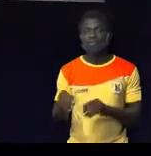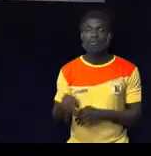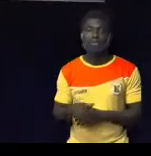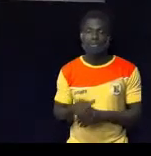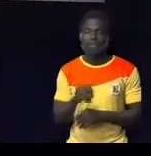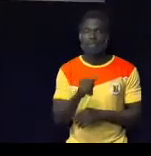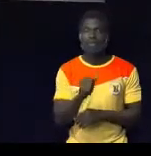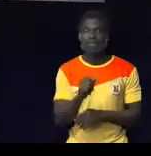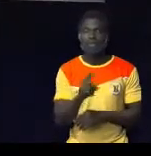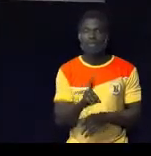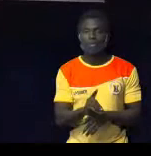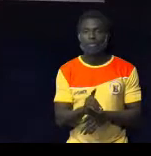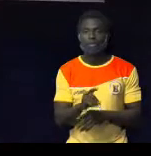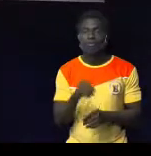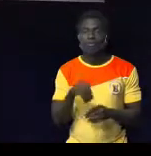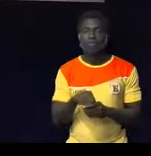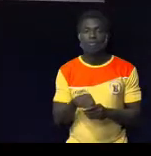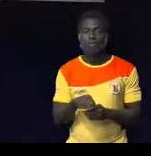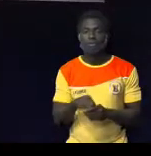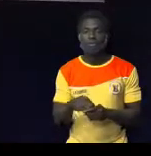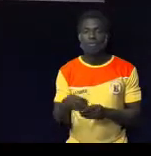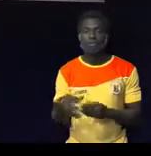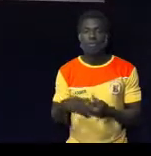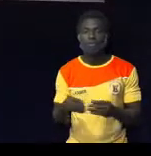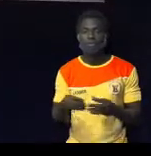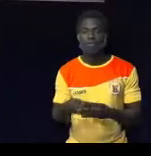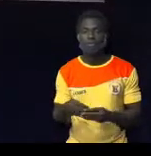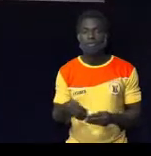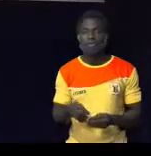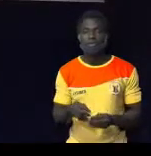way we place adverbs in sentences.